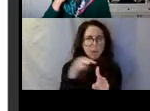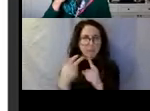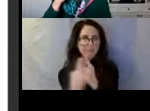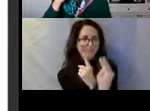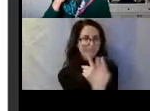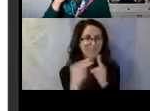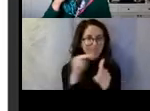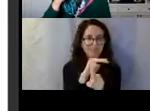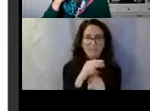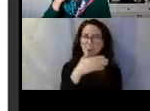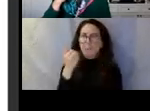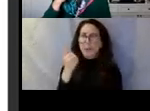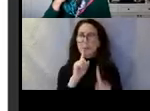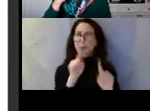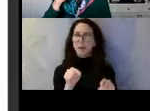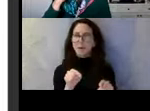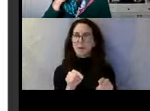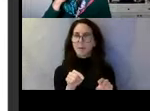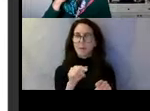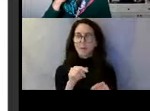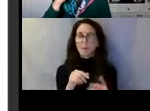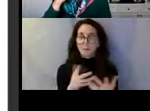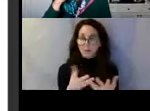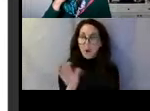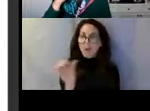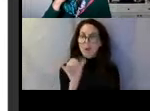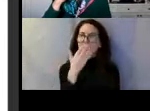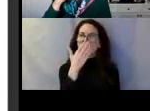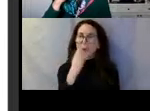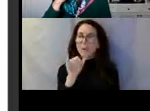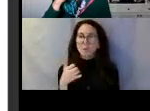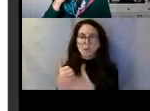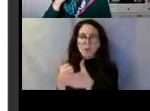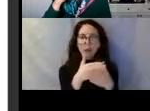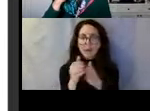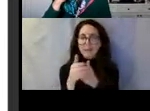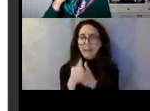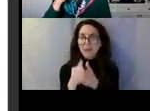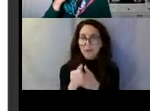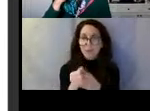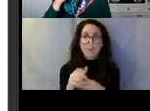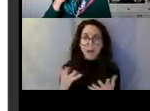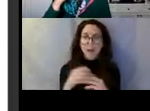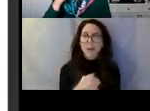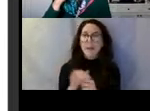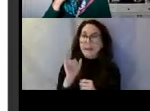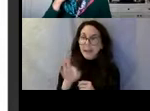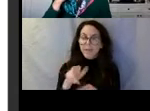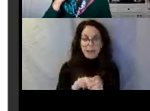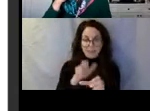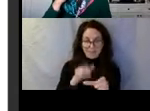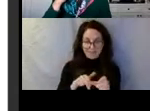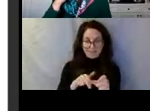something. And it's also really helpful in terms of like succession. Within my own organization,